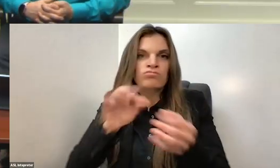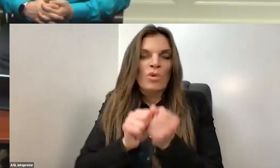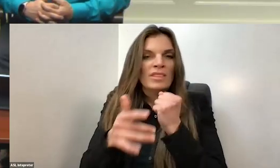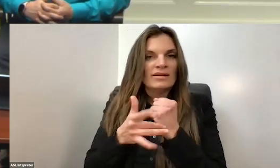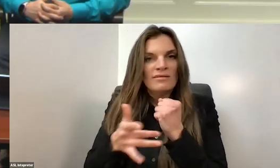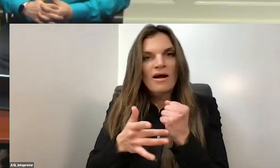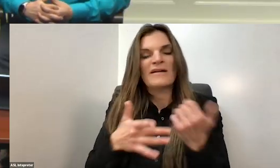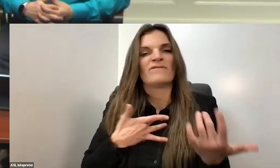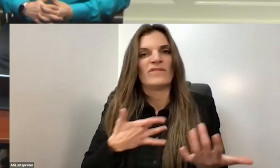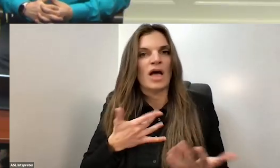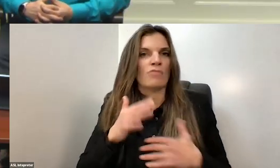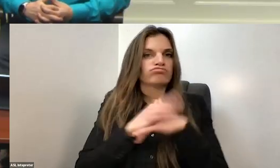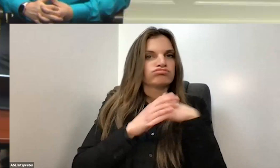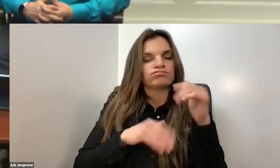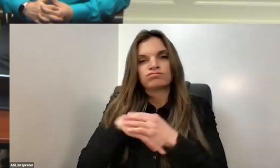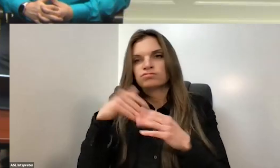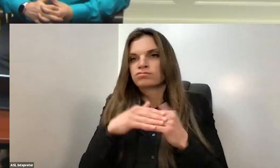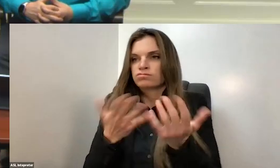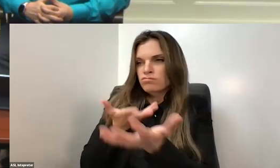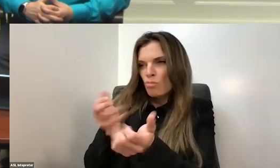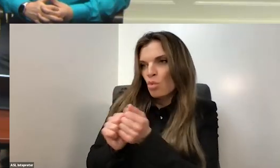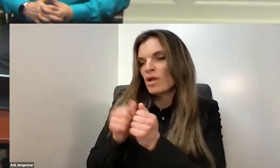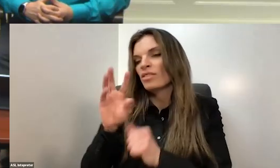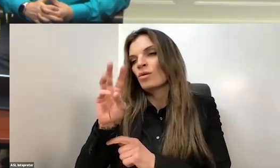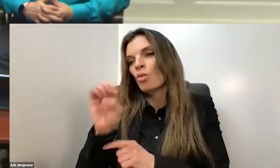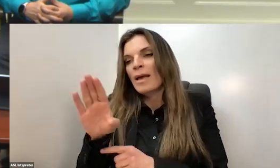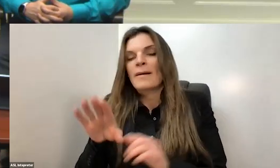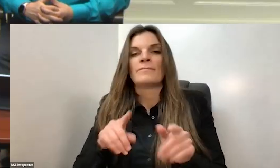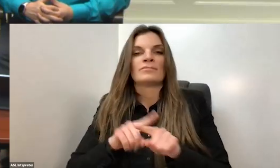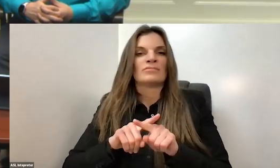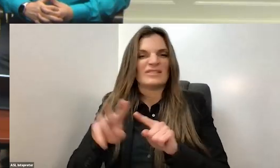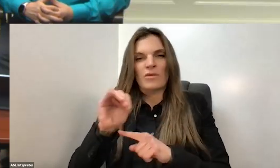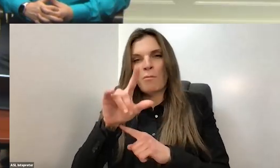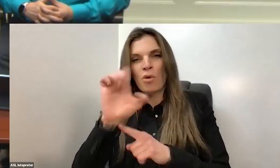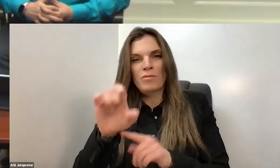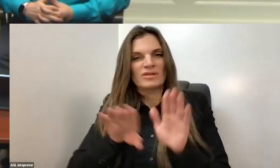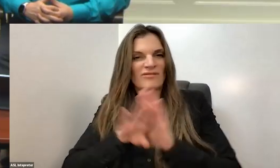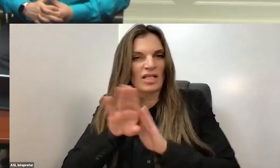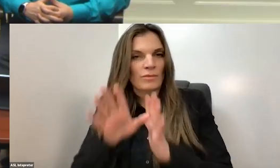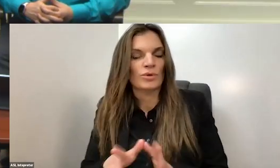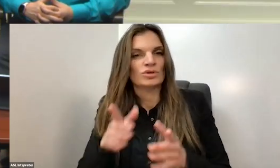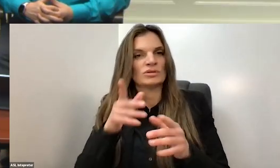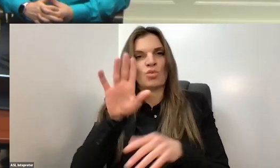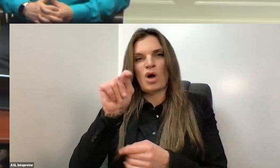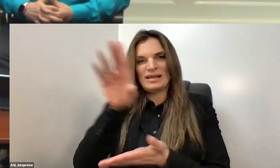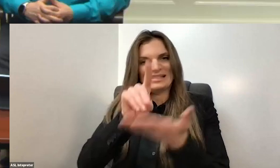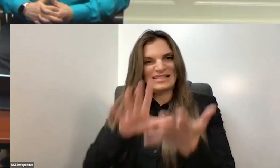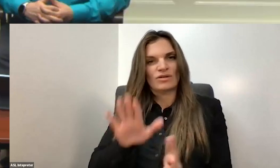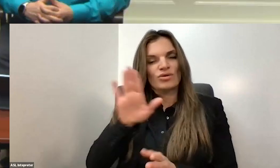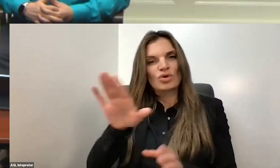very comfortable talking to web and mobile developers, learning the lingo of designers. I helped